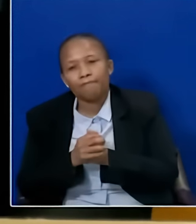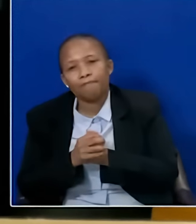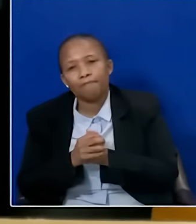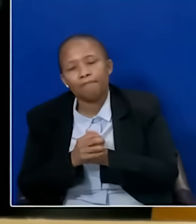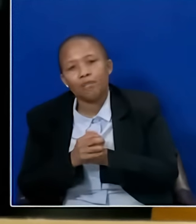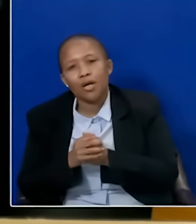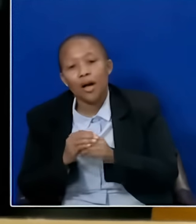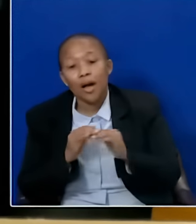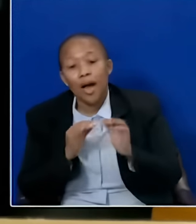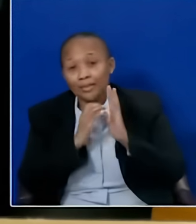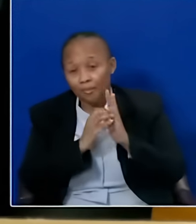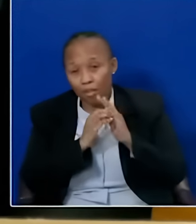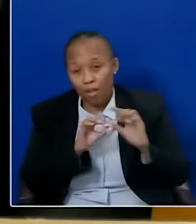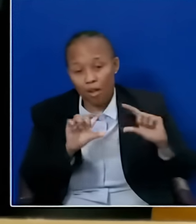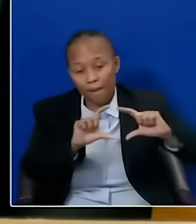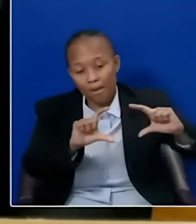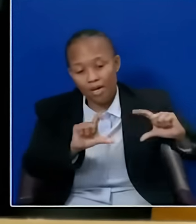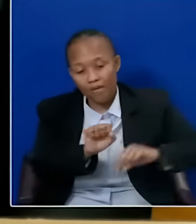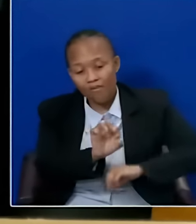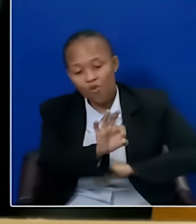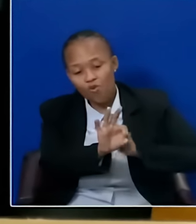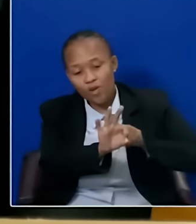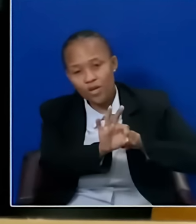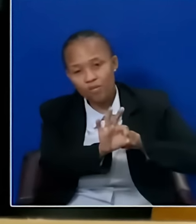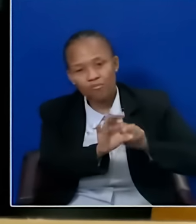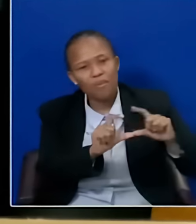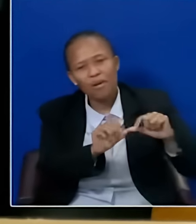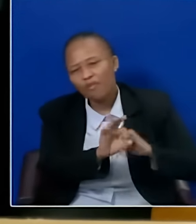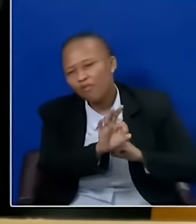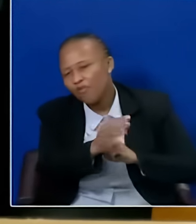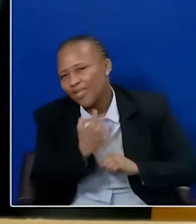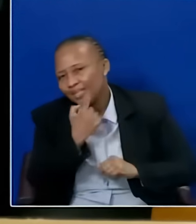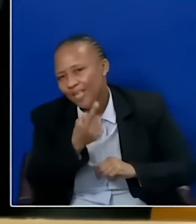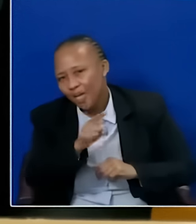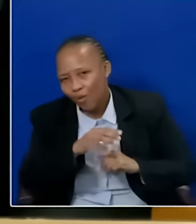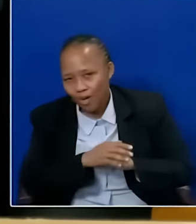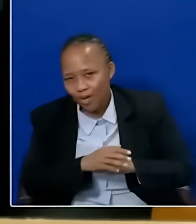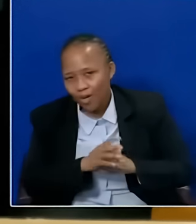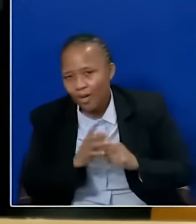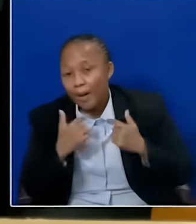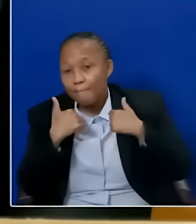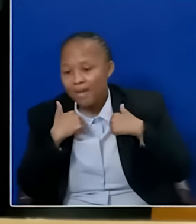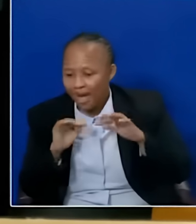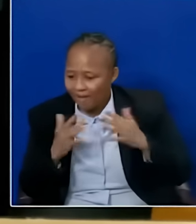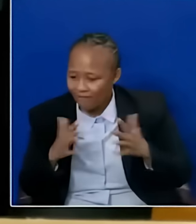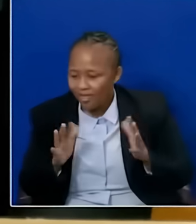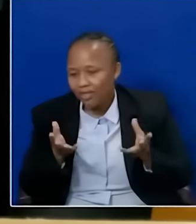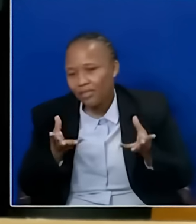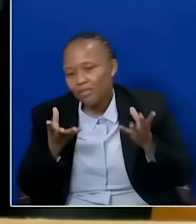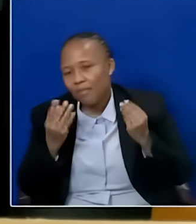example, he says, I received an intact sealed evidence bag with, and then he gives a